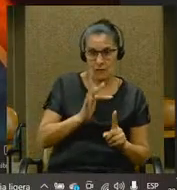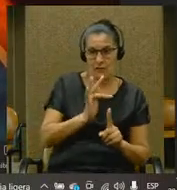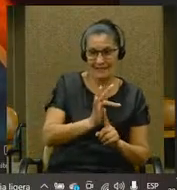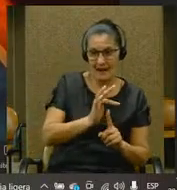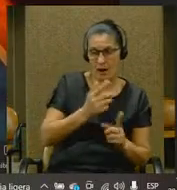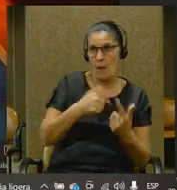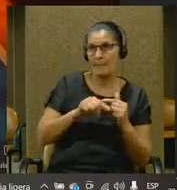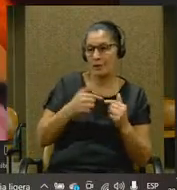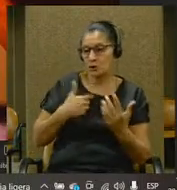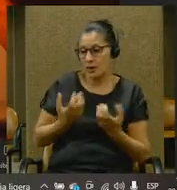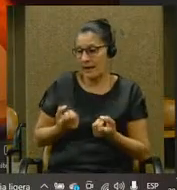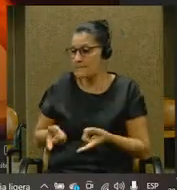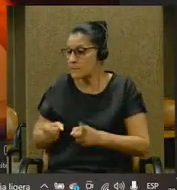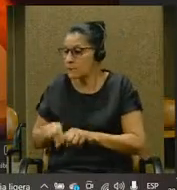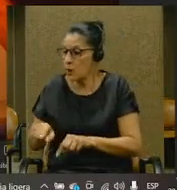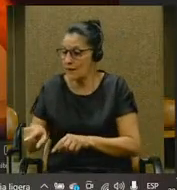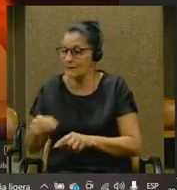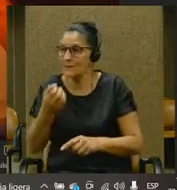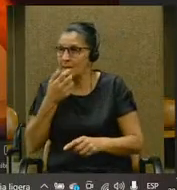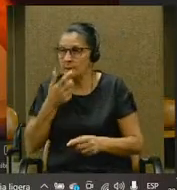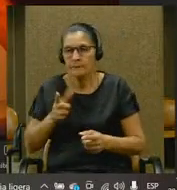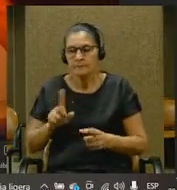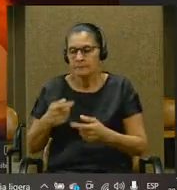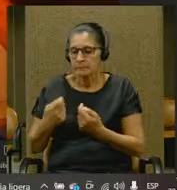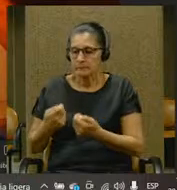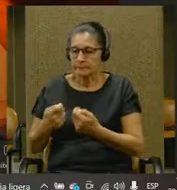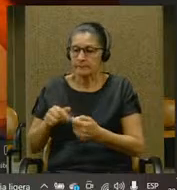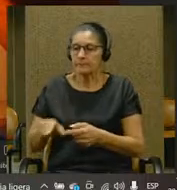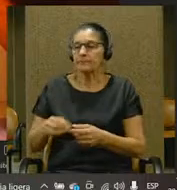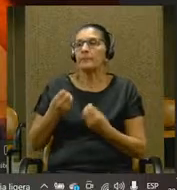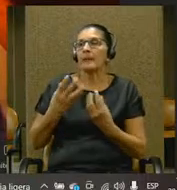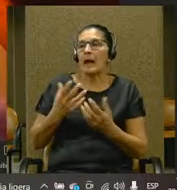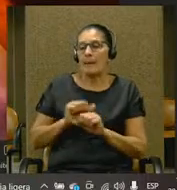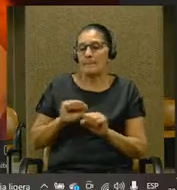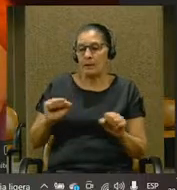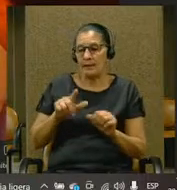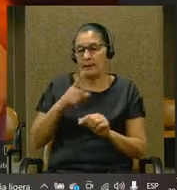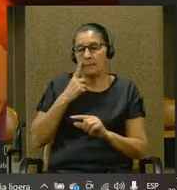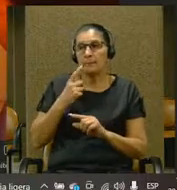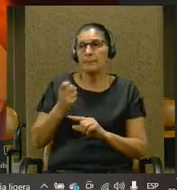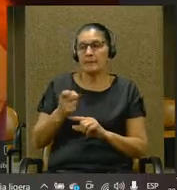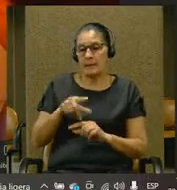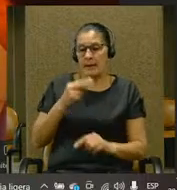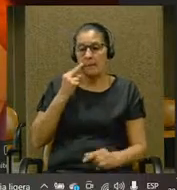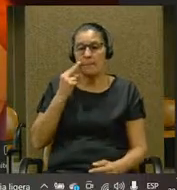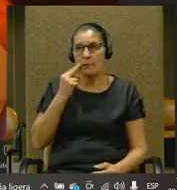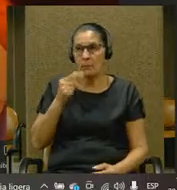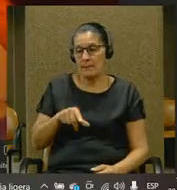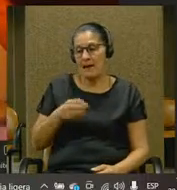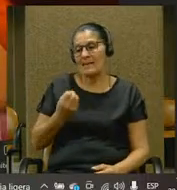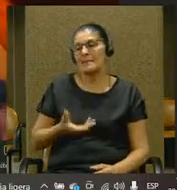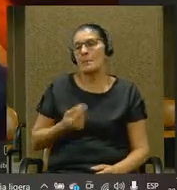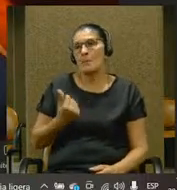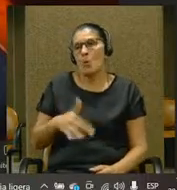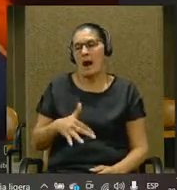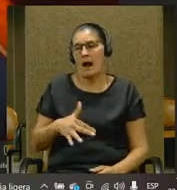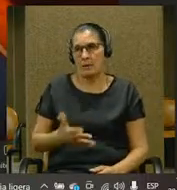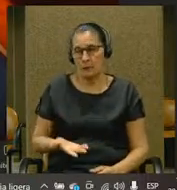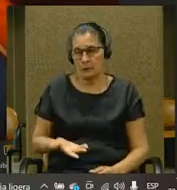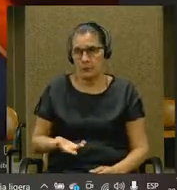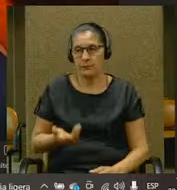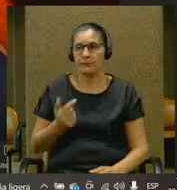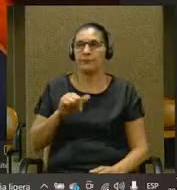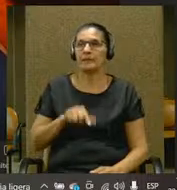on heroin in order to kind of be able to avoid the withdrawal can be prohibitively expensive. So this is something